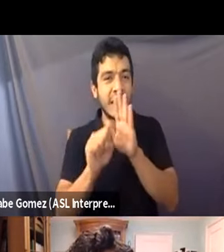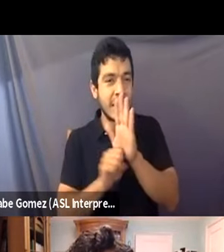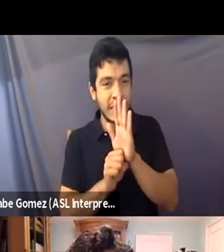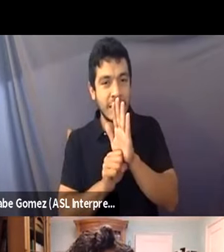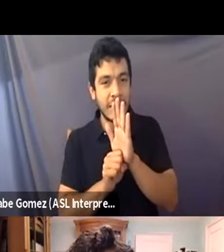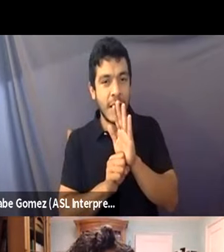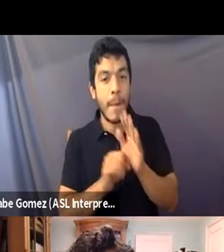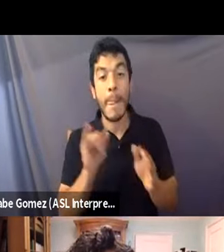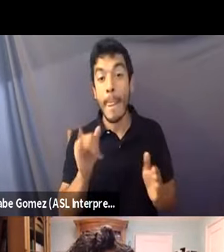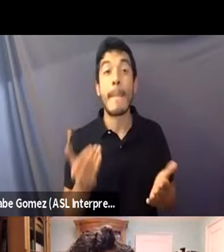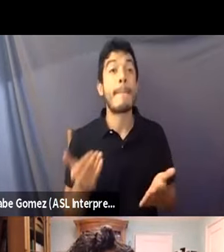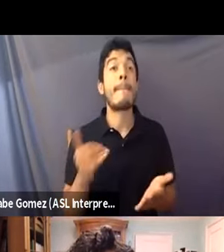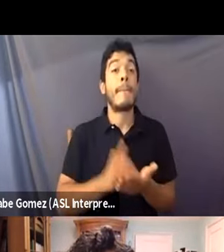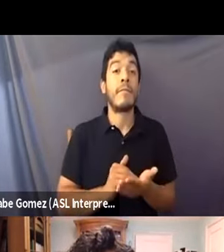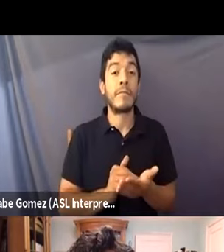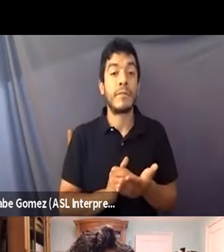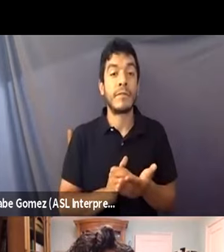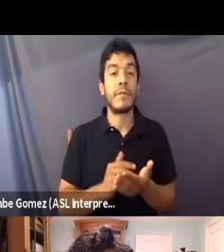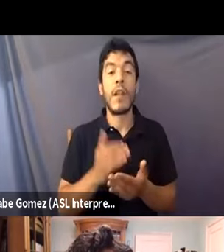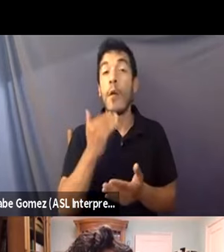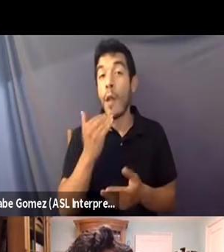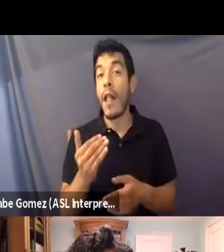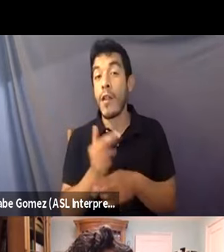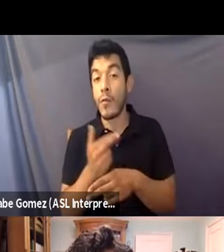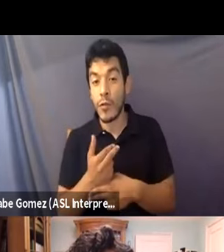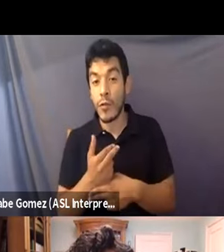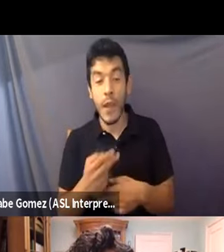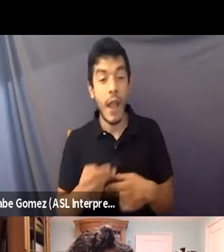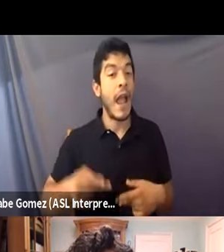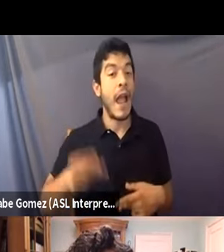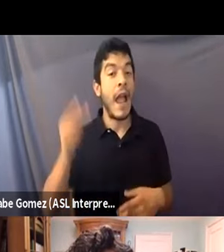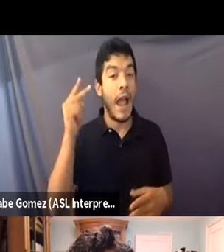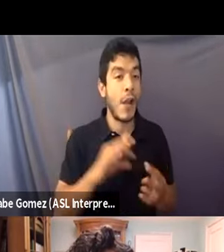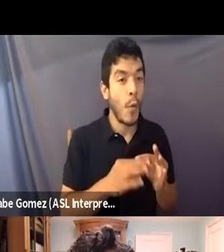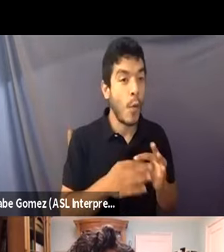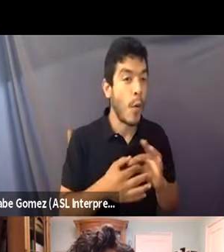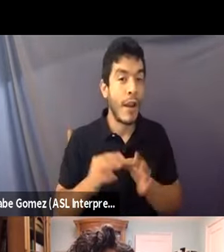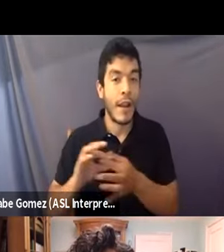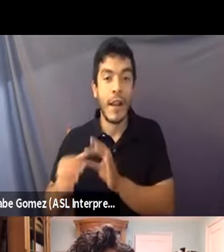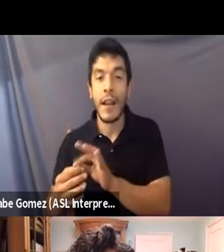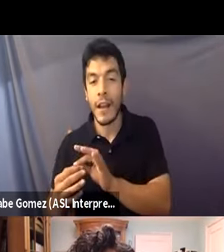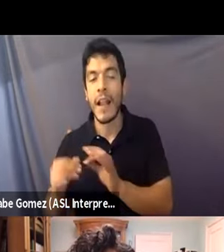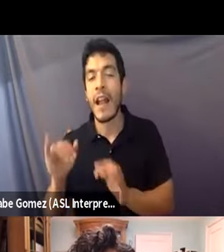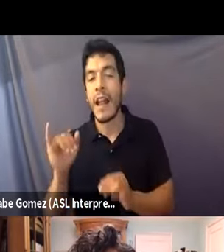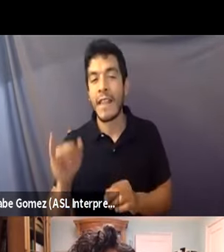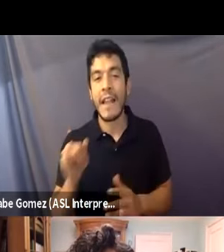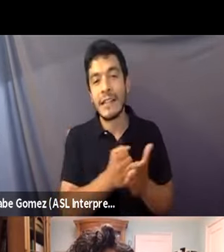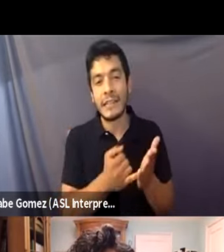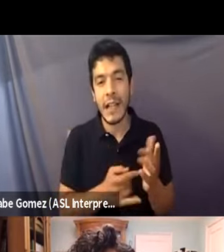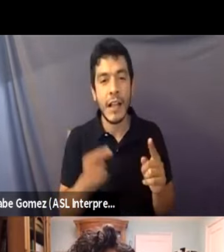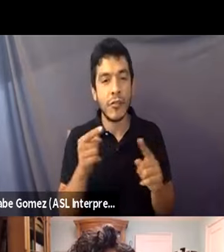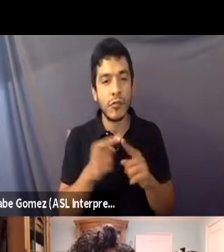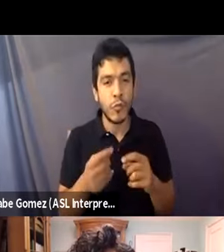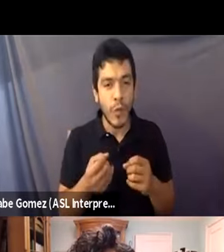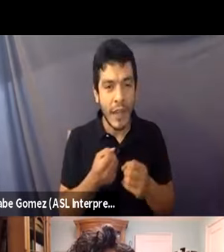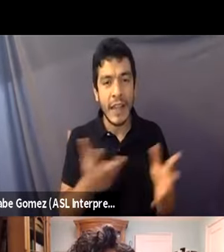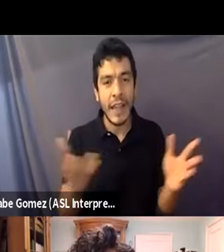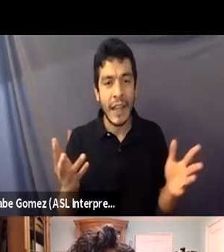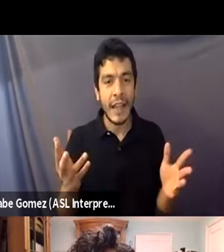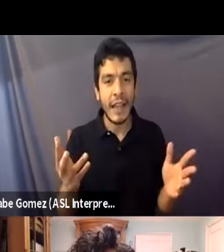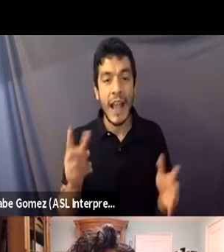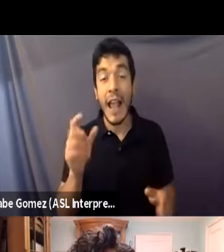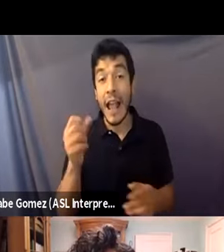again, well-resourced, highly coordinated, that is designed to give legs